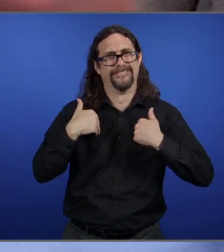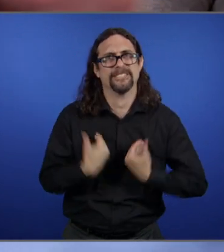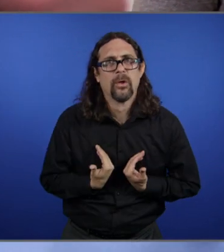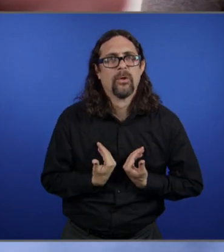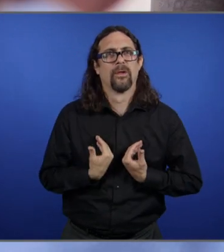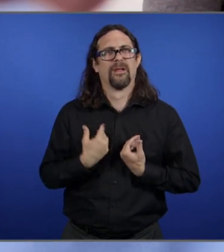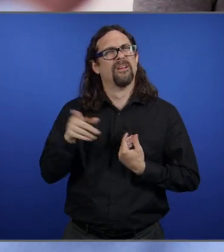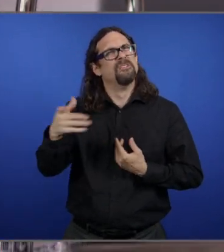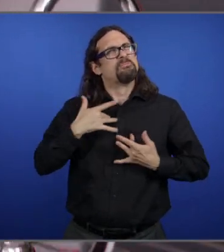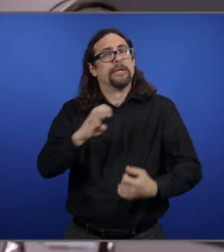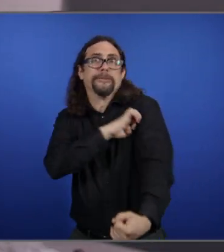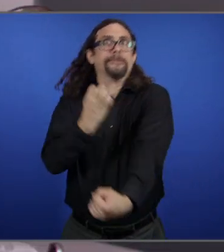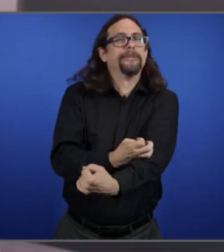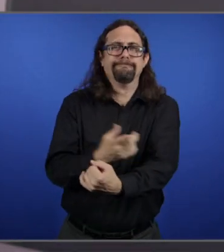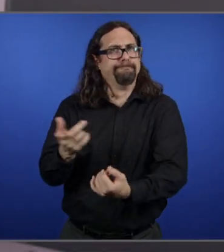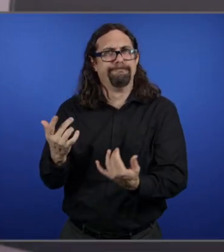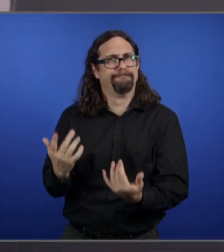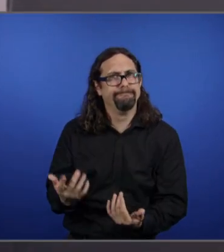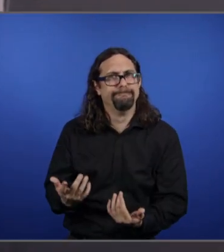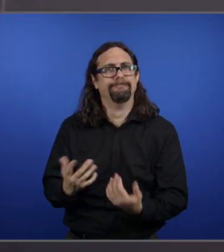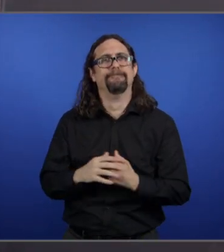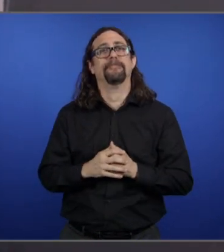seemed tired, not her usual self.